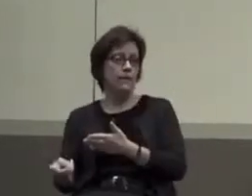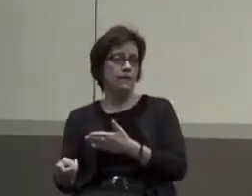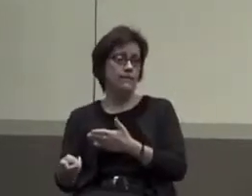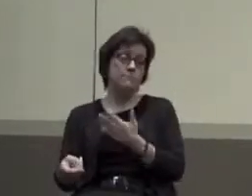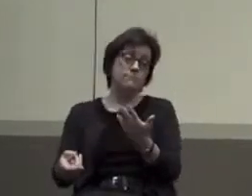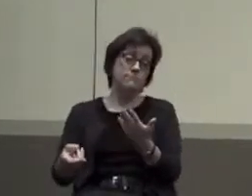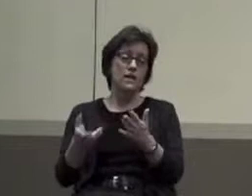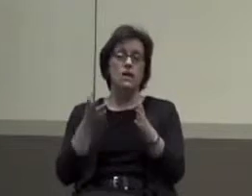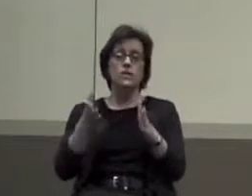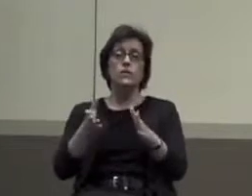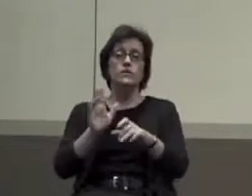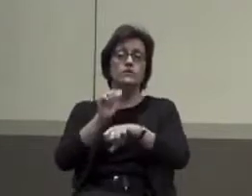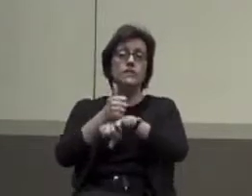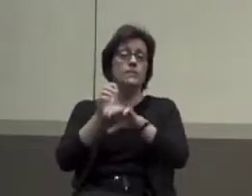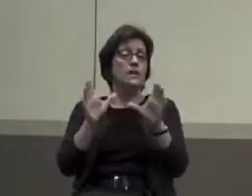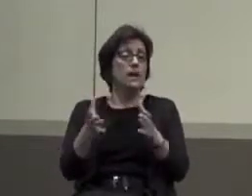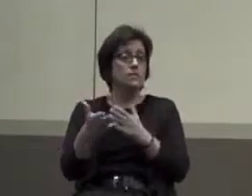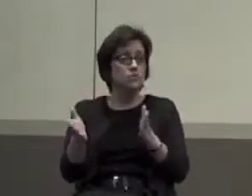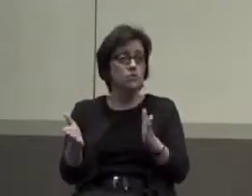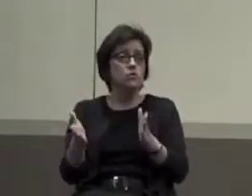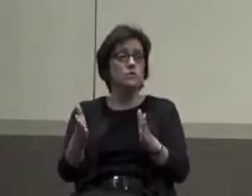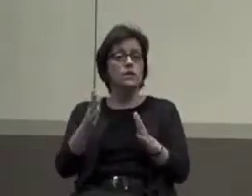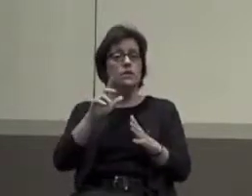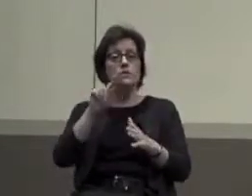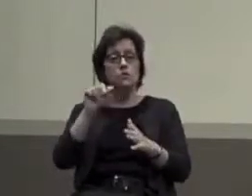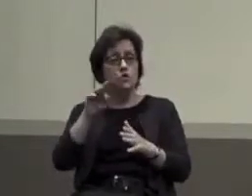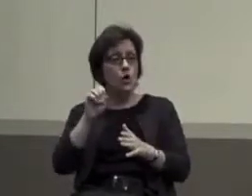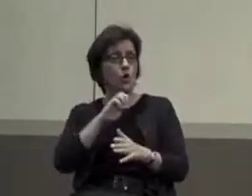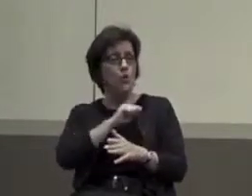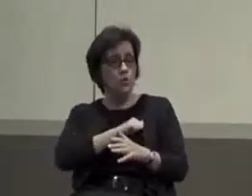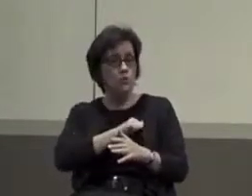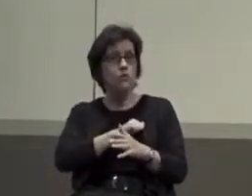the climate, your expectations, that can make or break